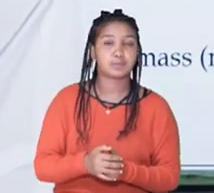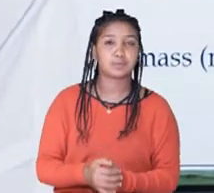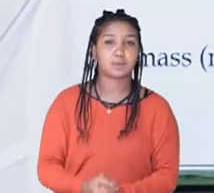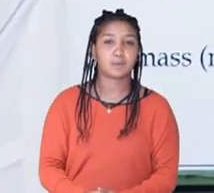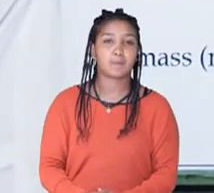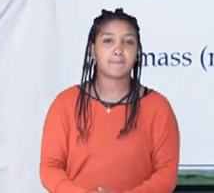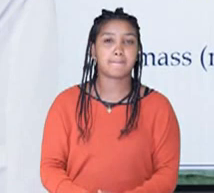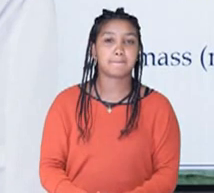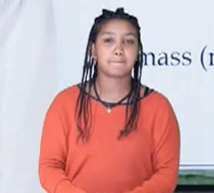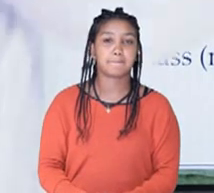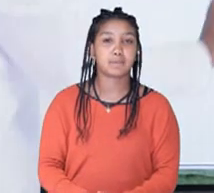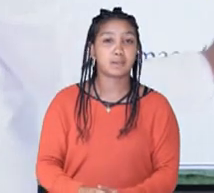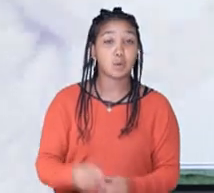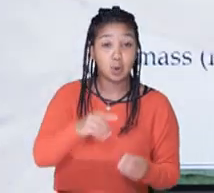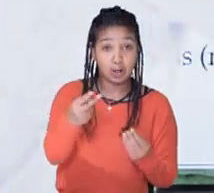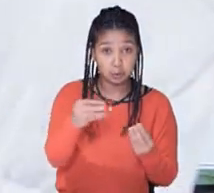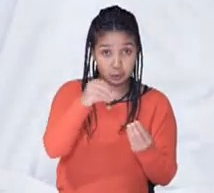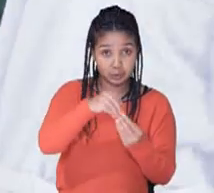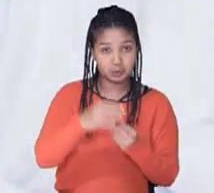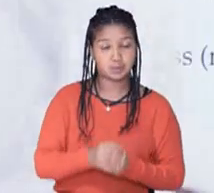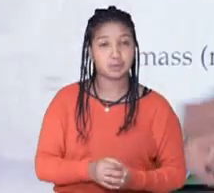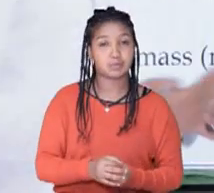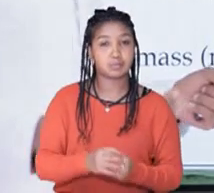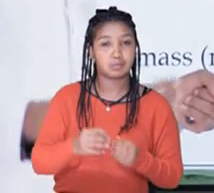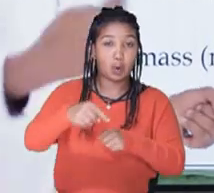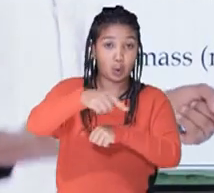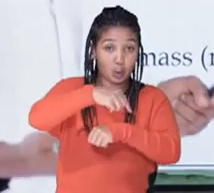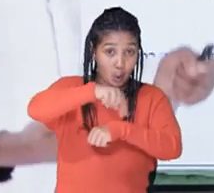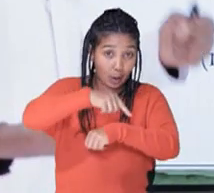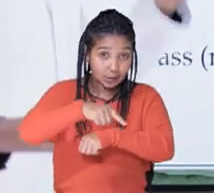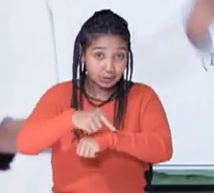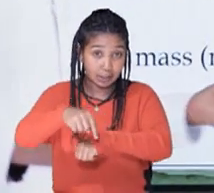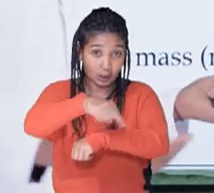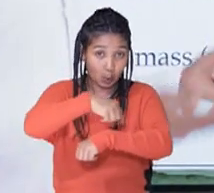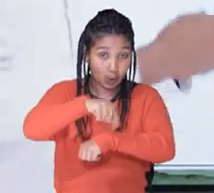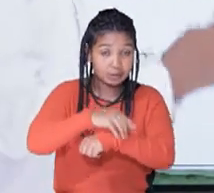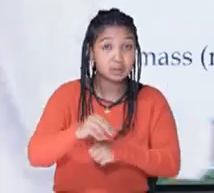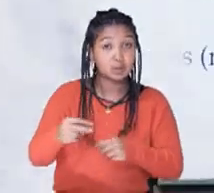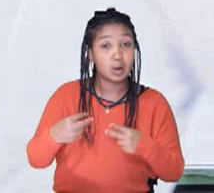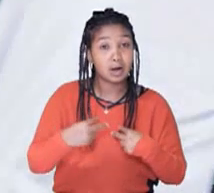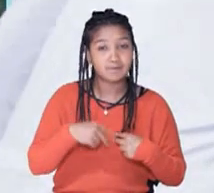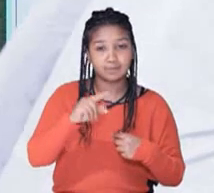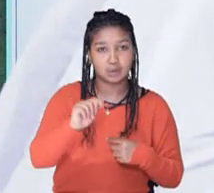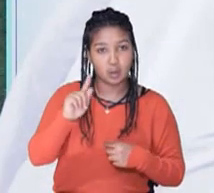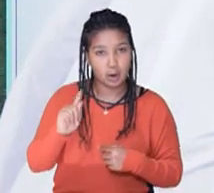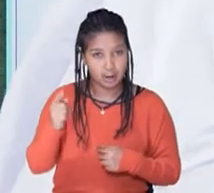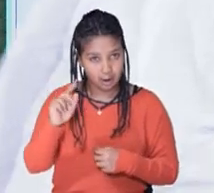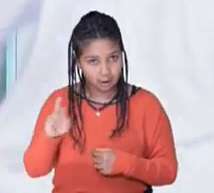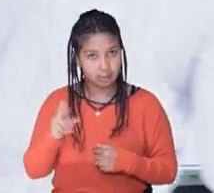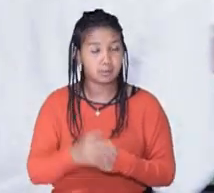acting counterclockwise. When you add these two, clockwise and counterclockwise, you can have